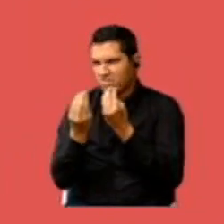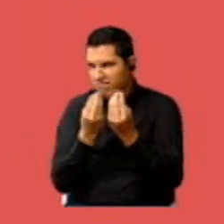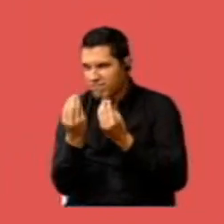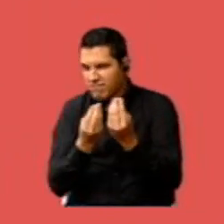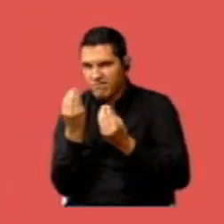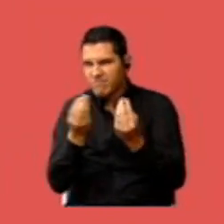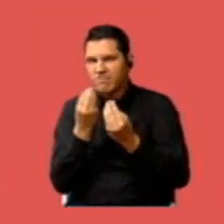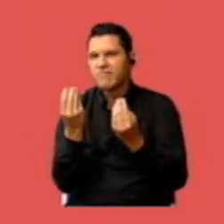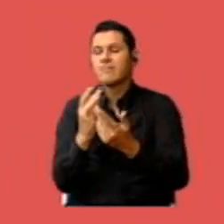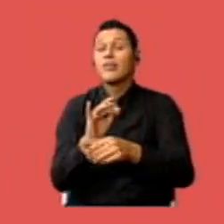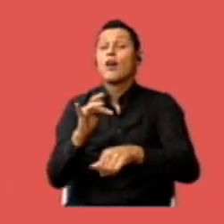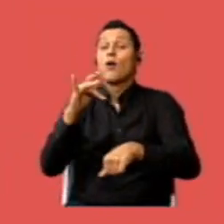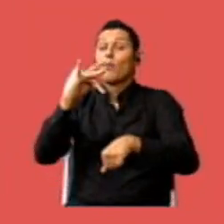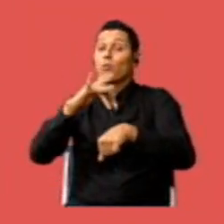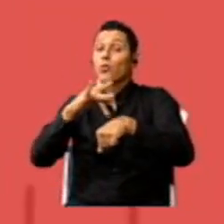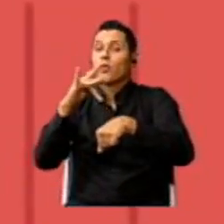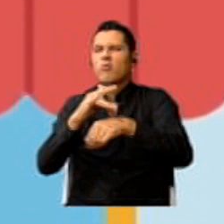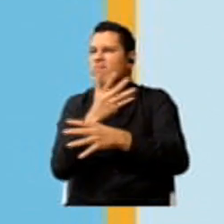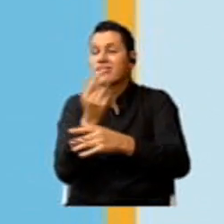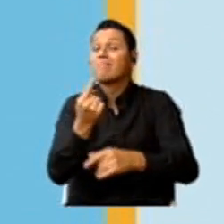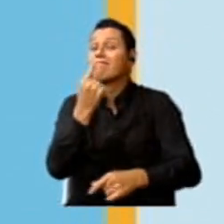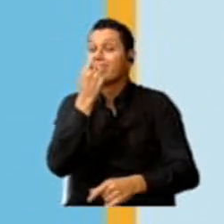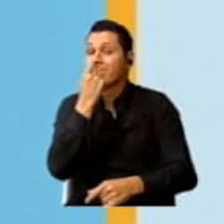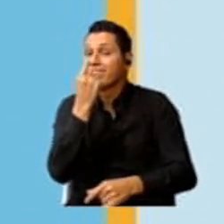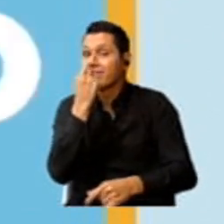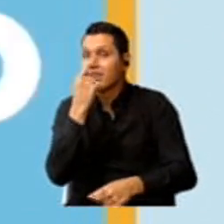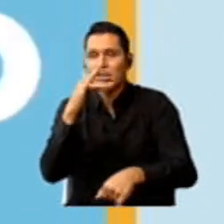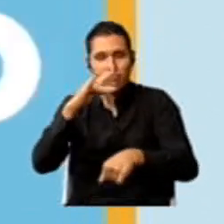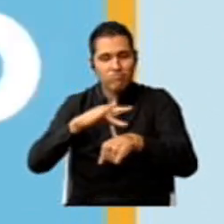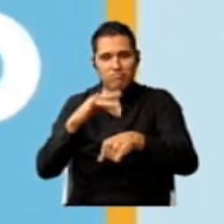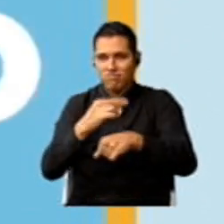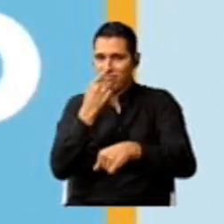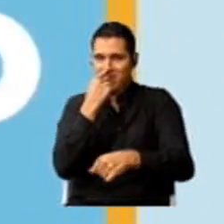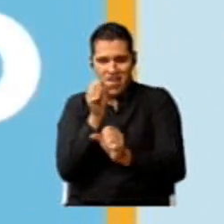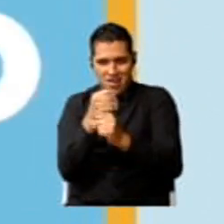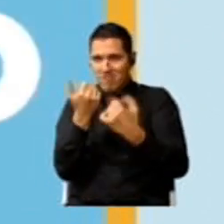Should we touch our nose? Let's do it!